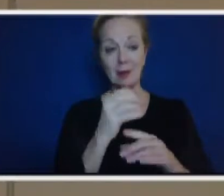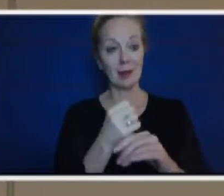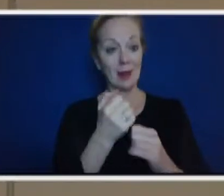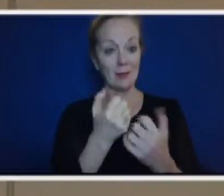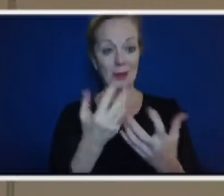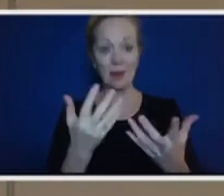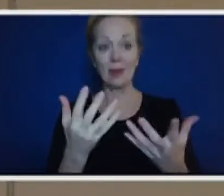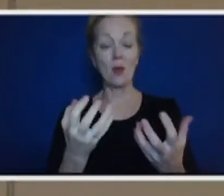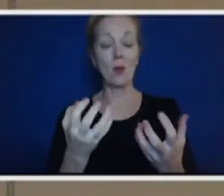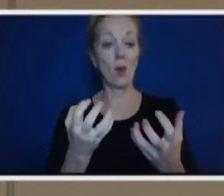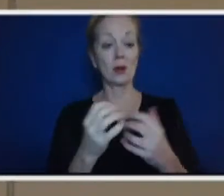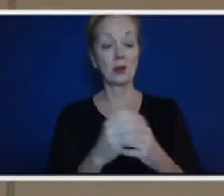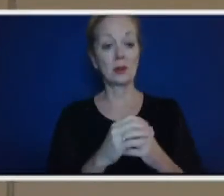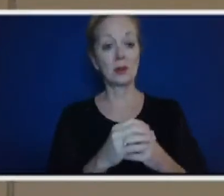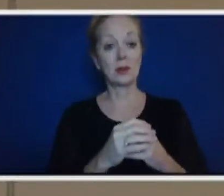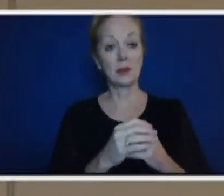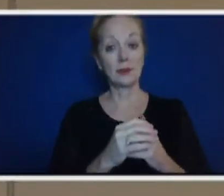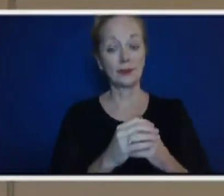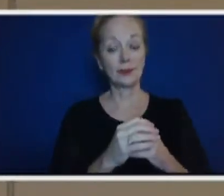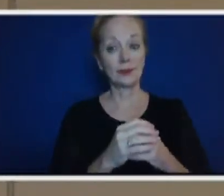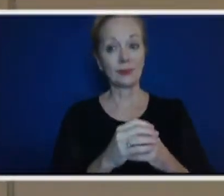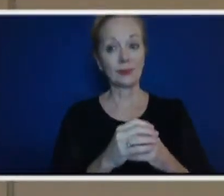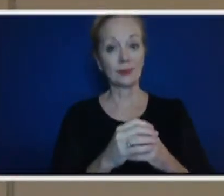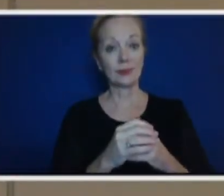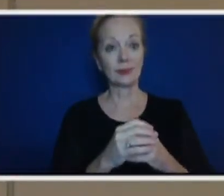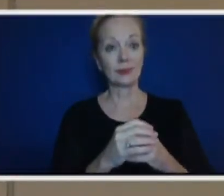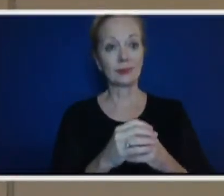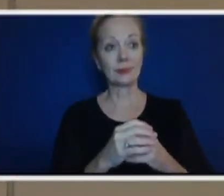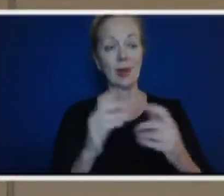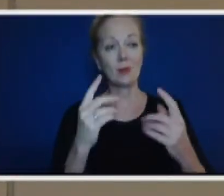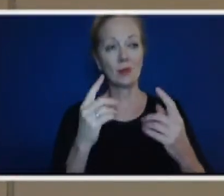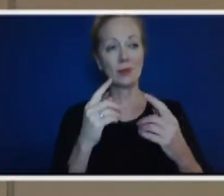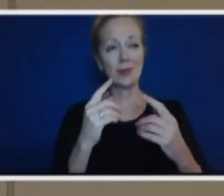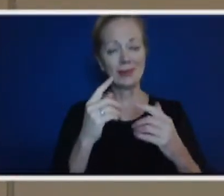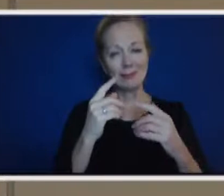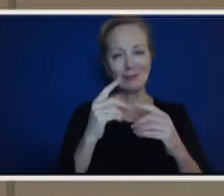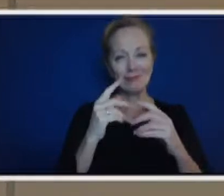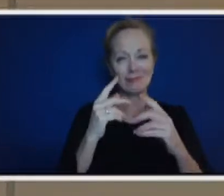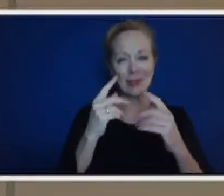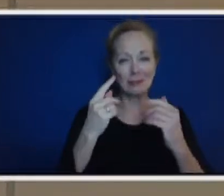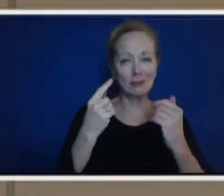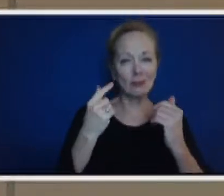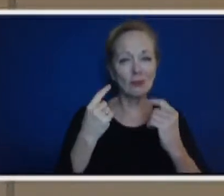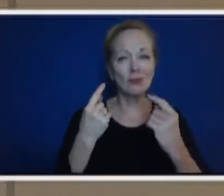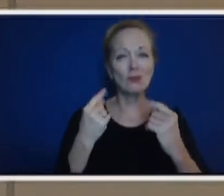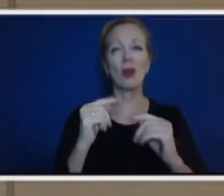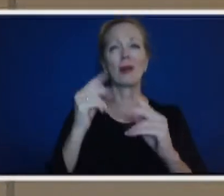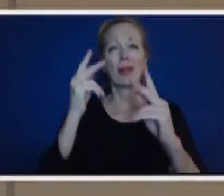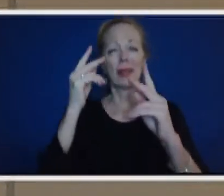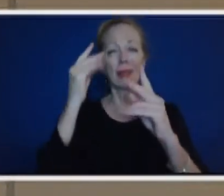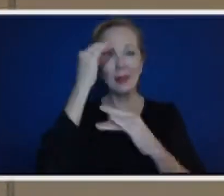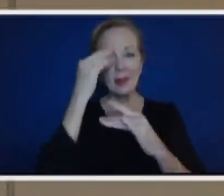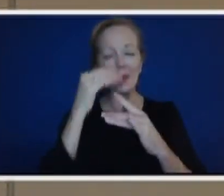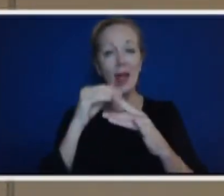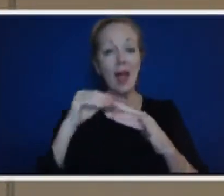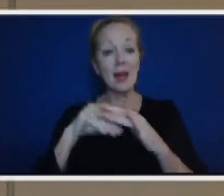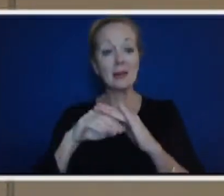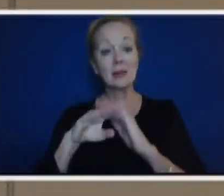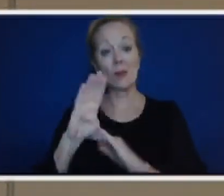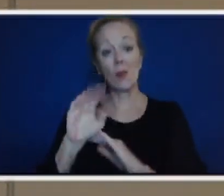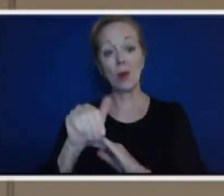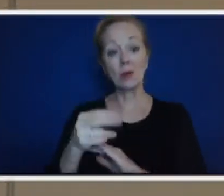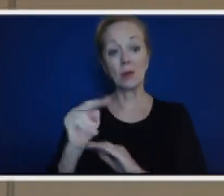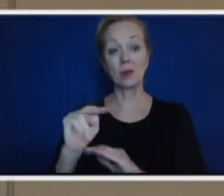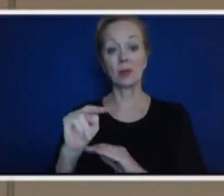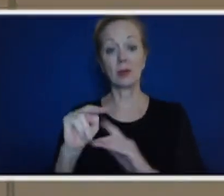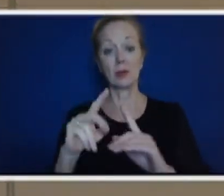they wanted. And I'm kind of thinking that this access to Baldwin was one of those things that they